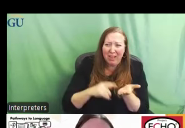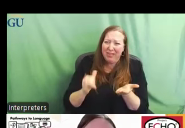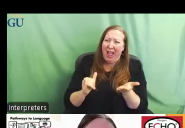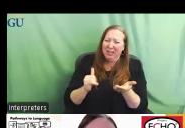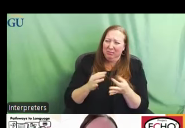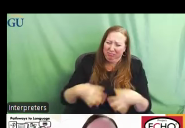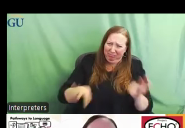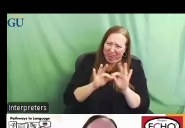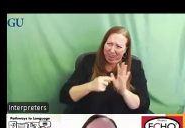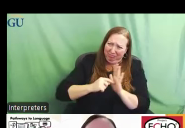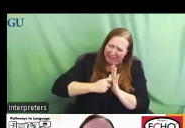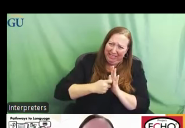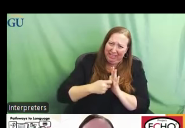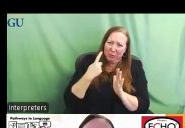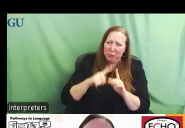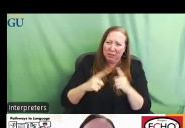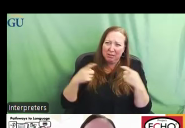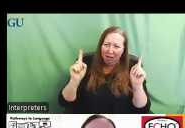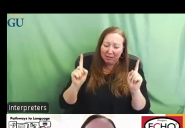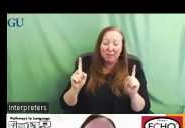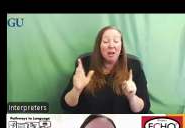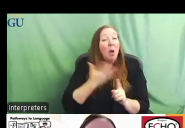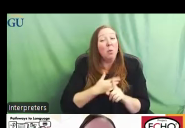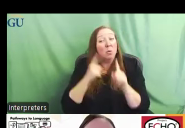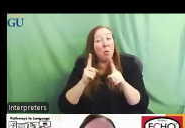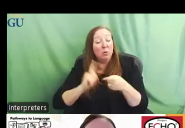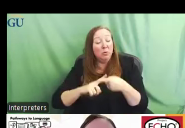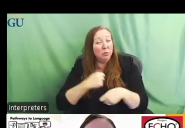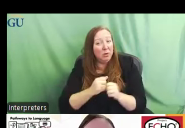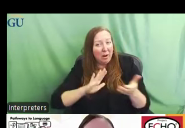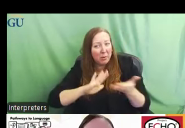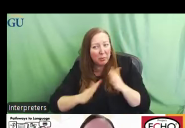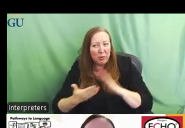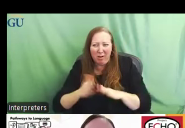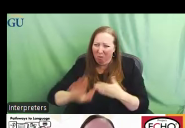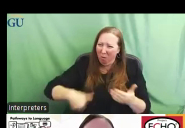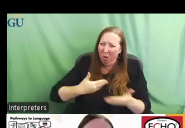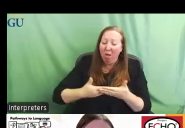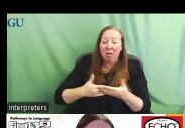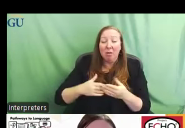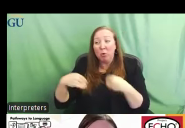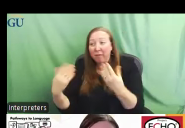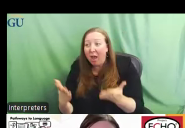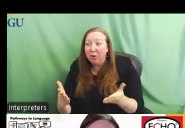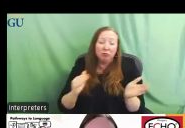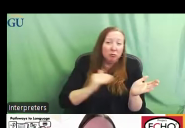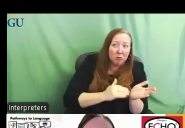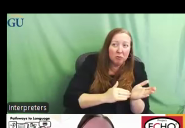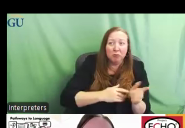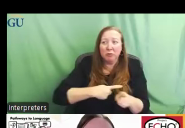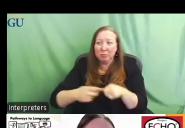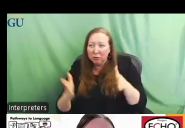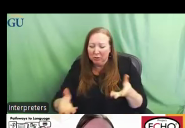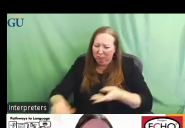interactive community where our presenters, stakeholders, and community members all communicate and support each other during the session.